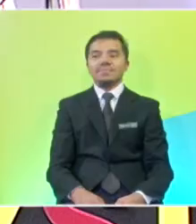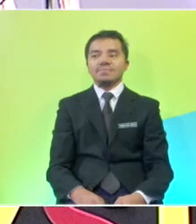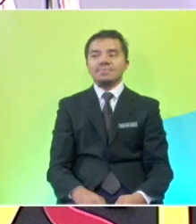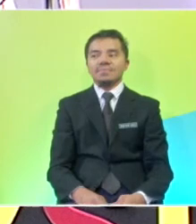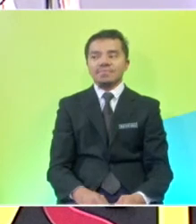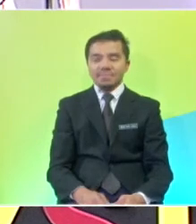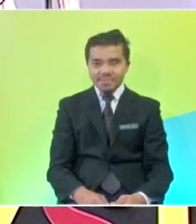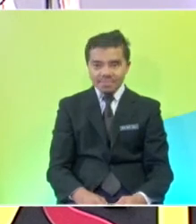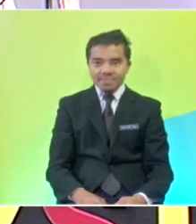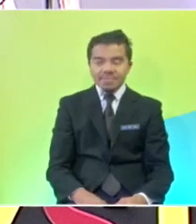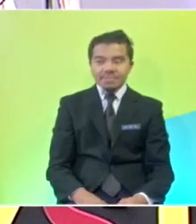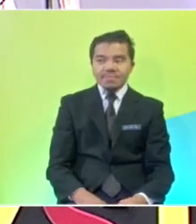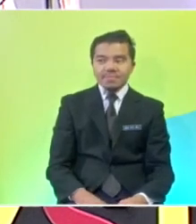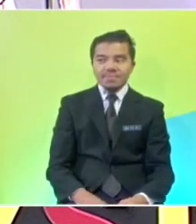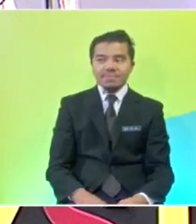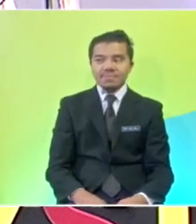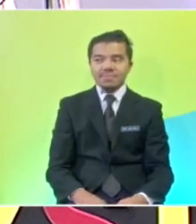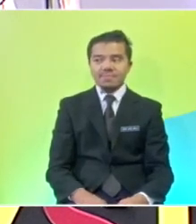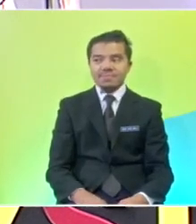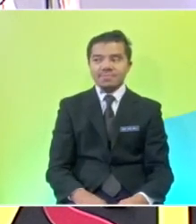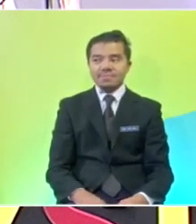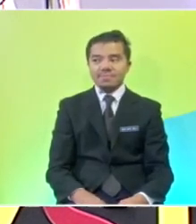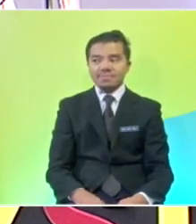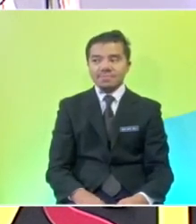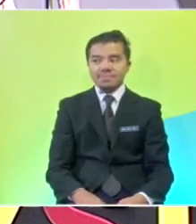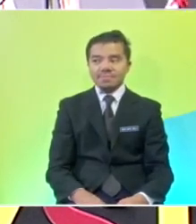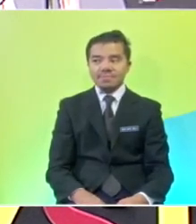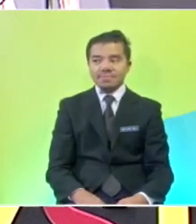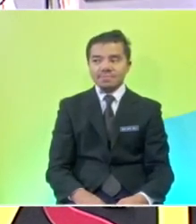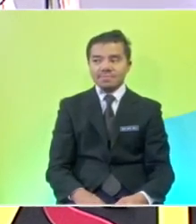look like also, so Yeah, that our sure. friends watching at home knows what to do, what we're going to do.